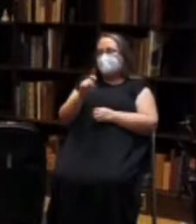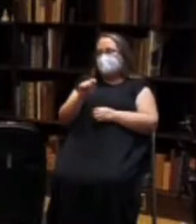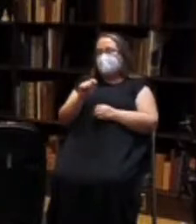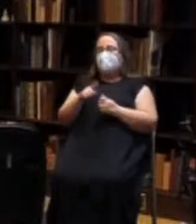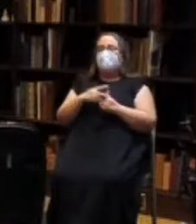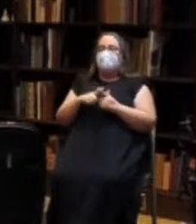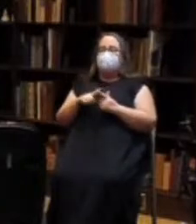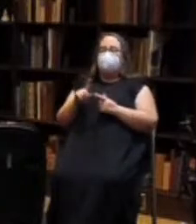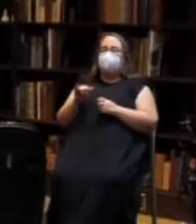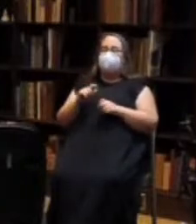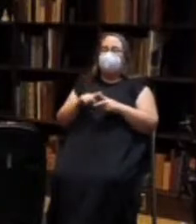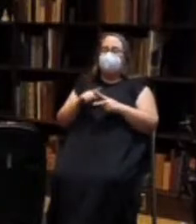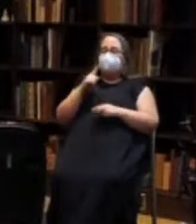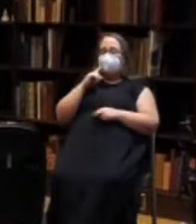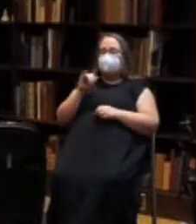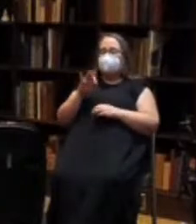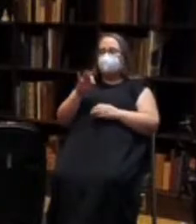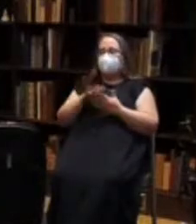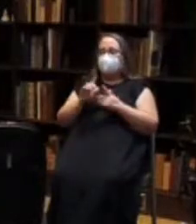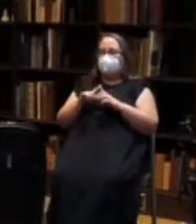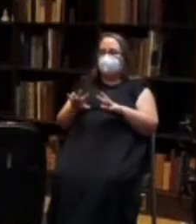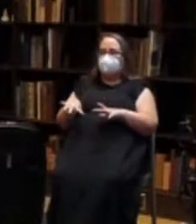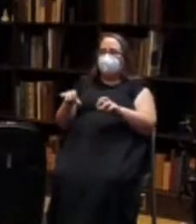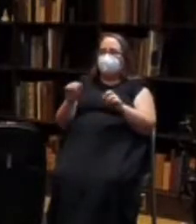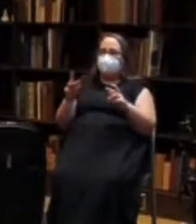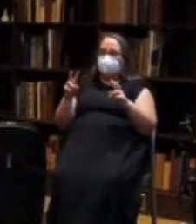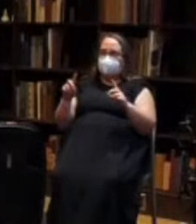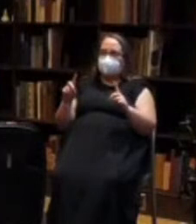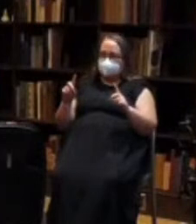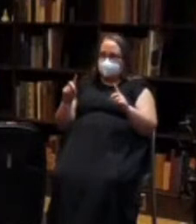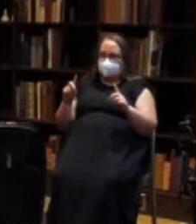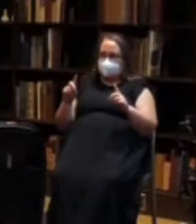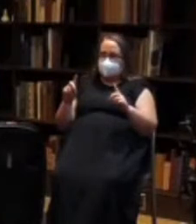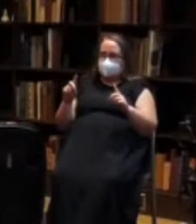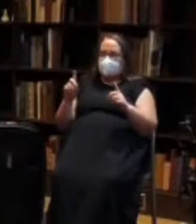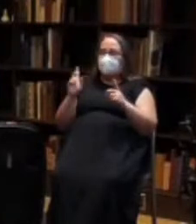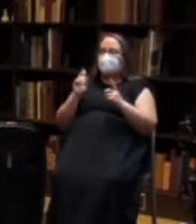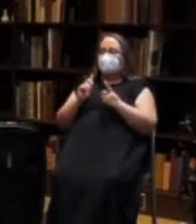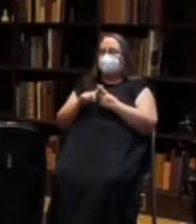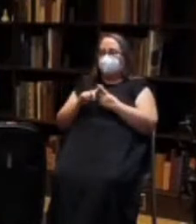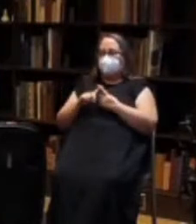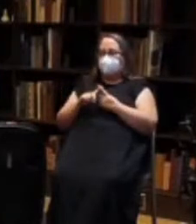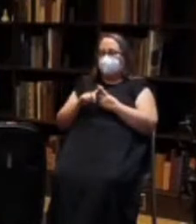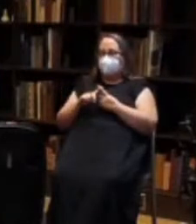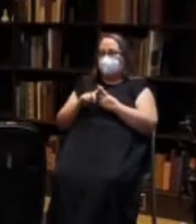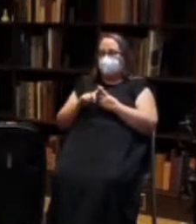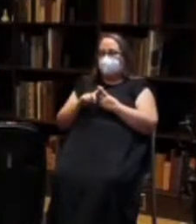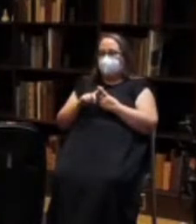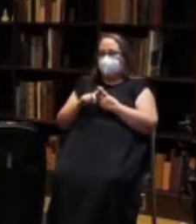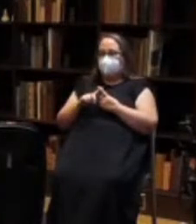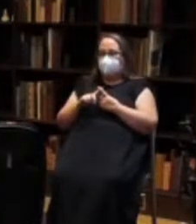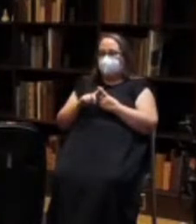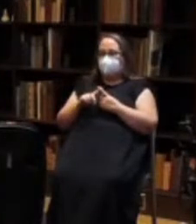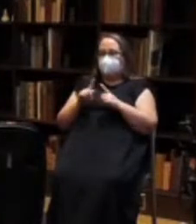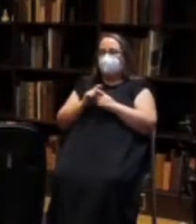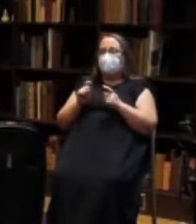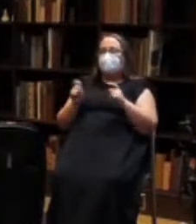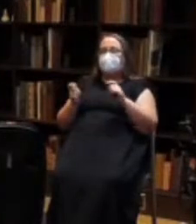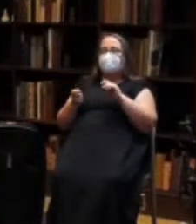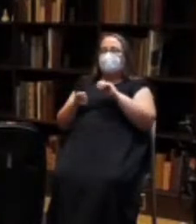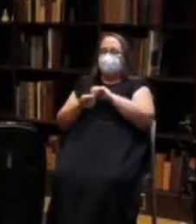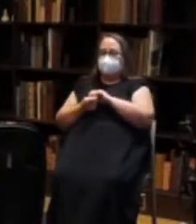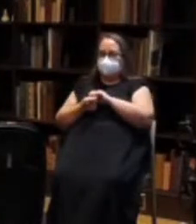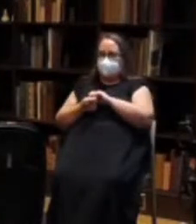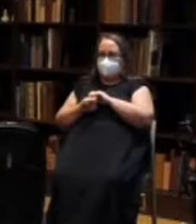the other hand, though, for the Soul School, they wanted to take over education in order to radically